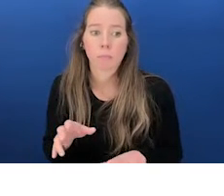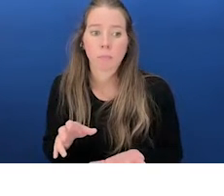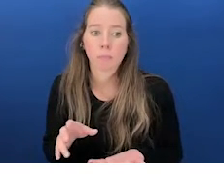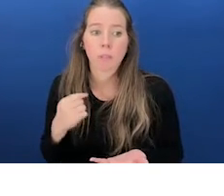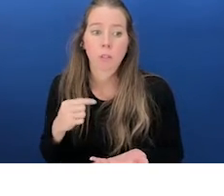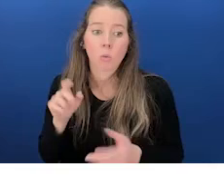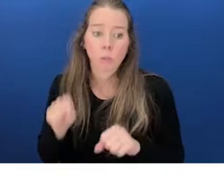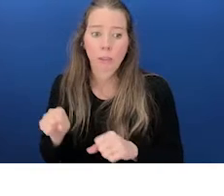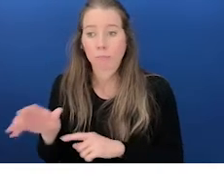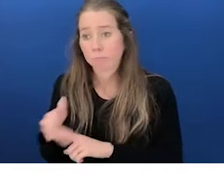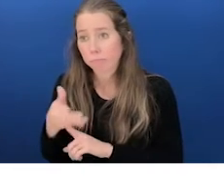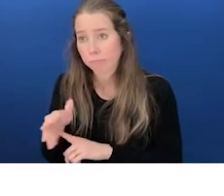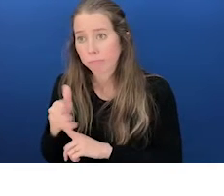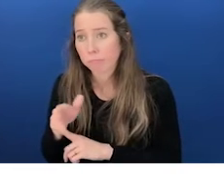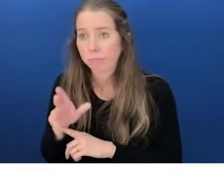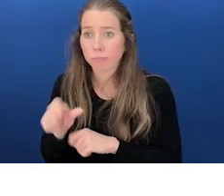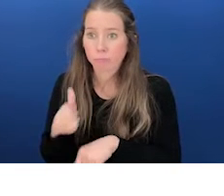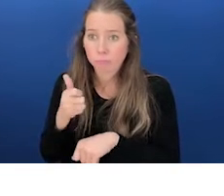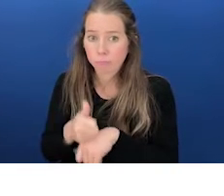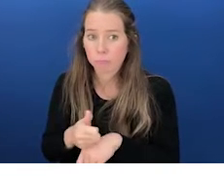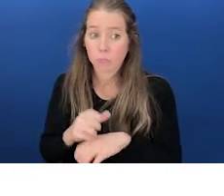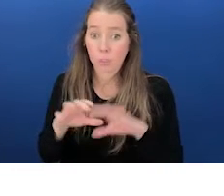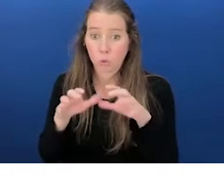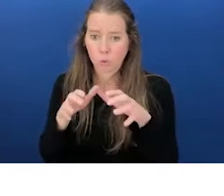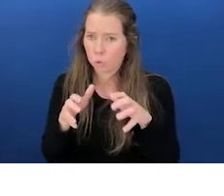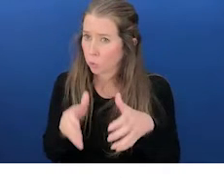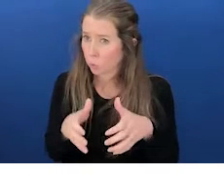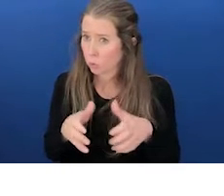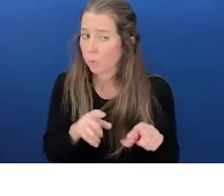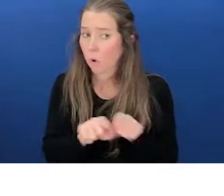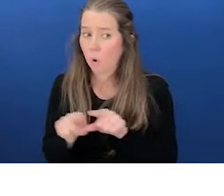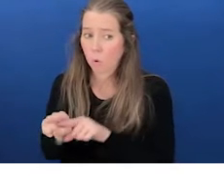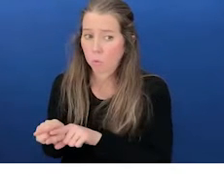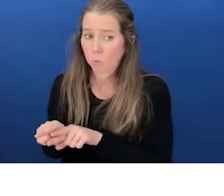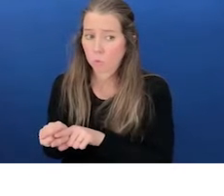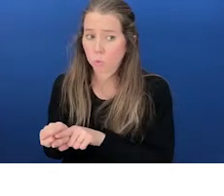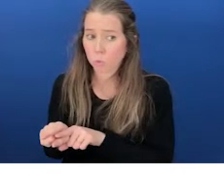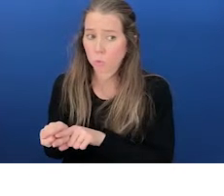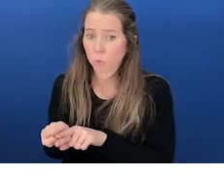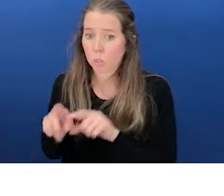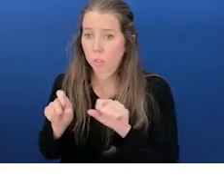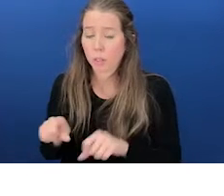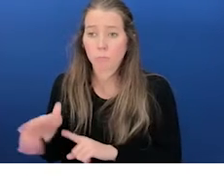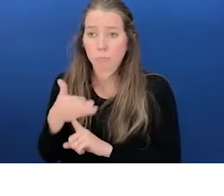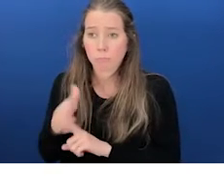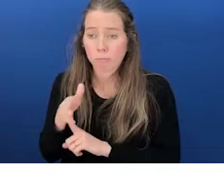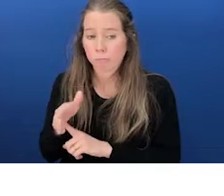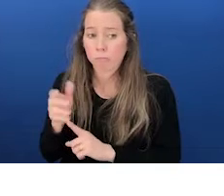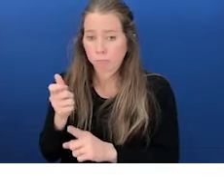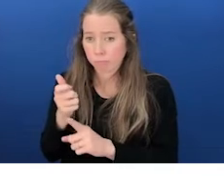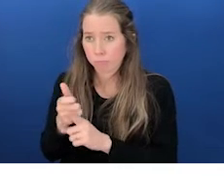raise flags as a group, but you can also able to raise flags